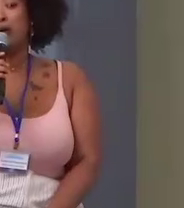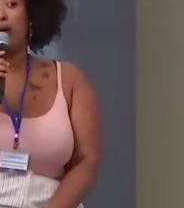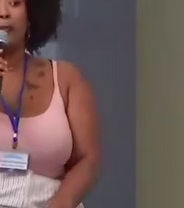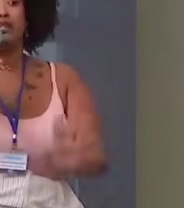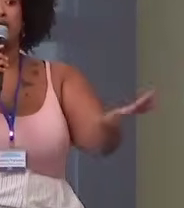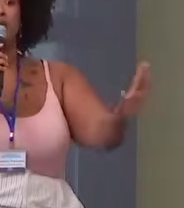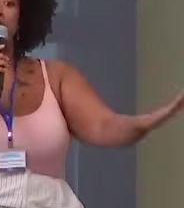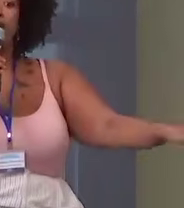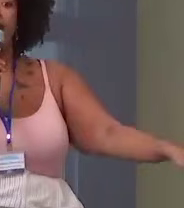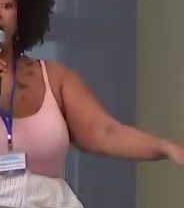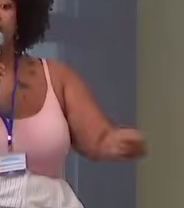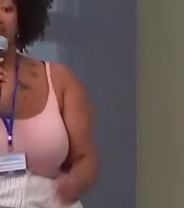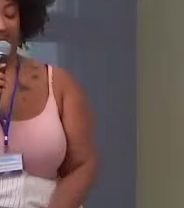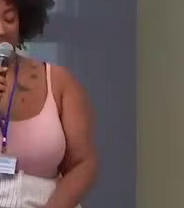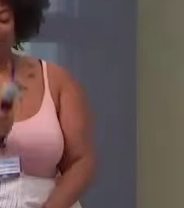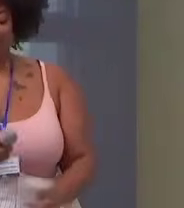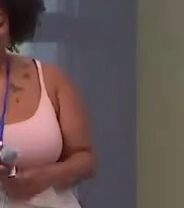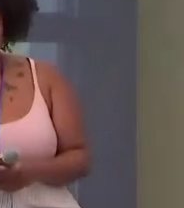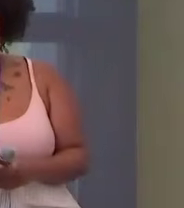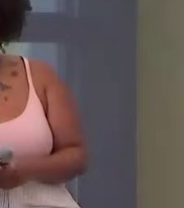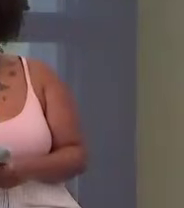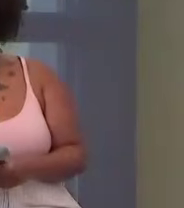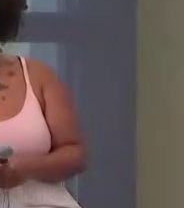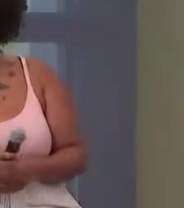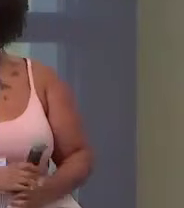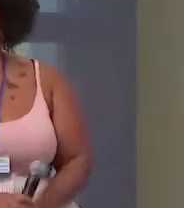ignorance. So I'm gonna leave you where you're at. We